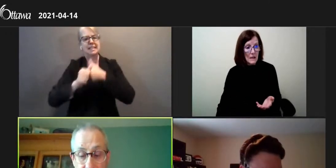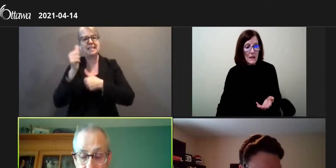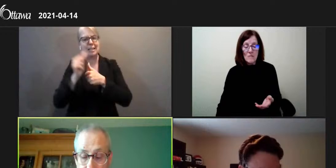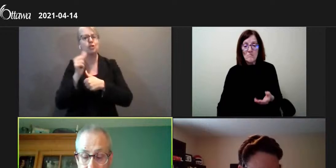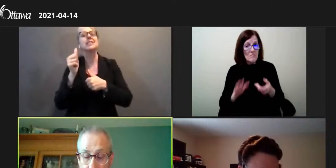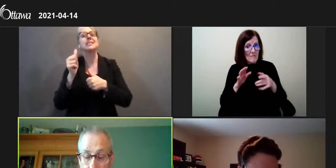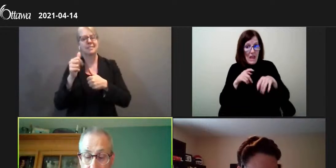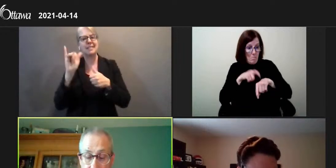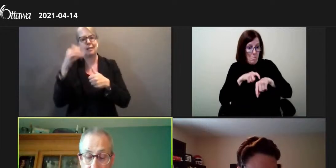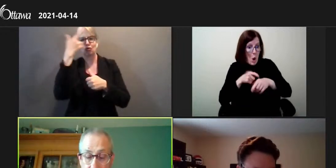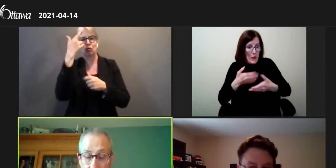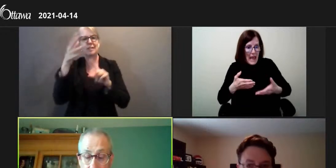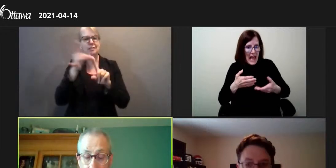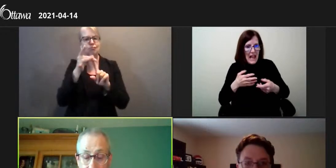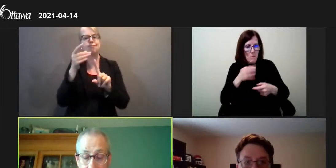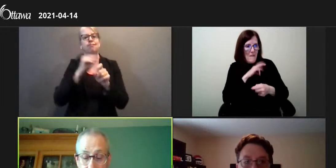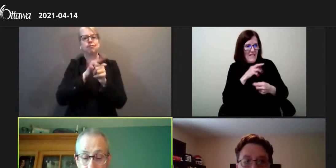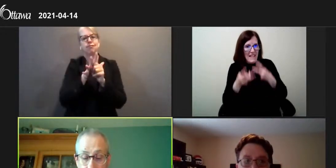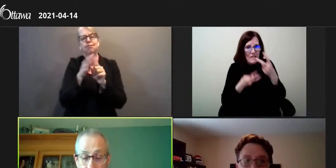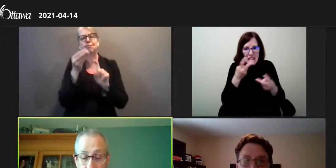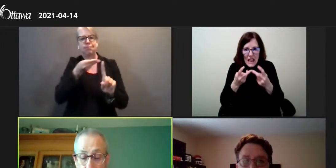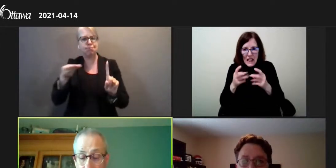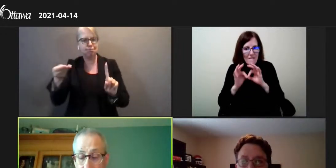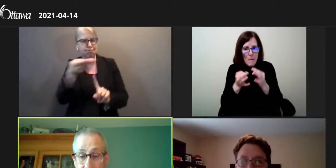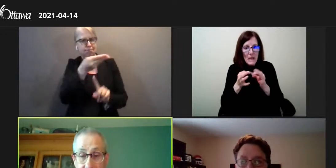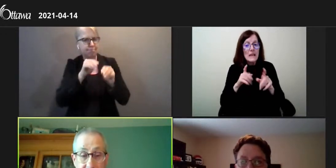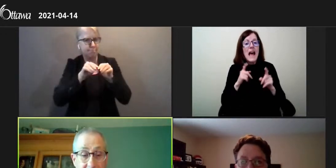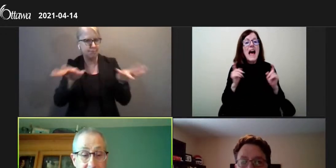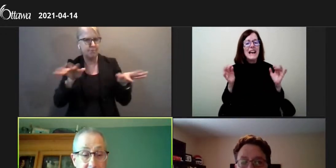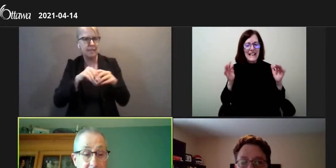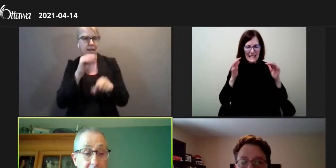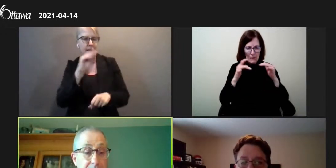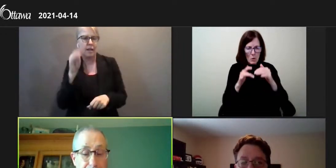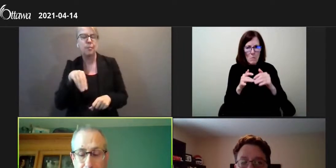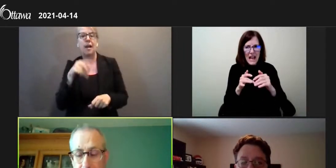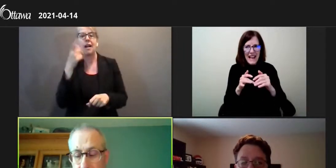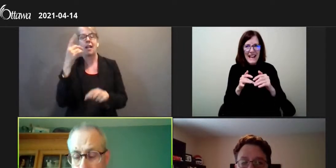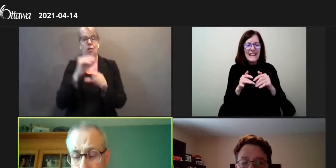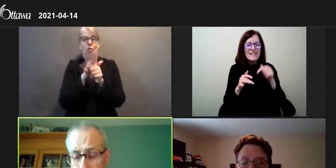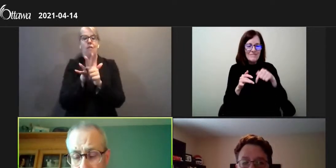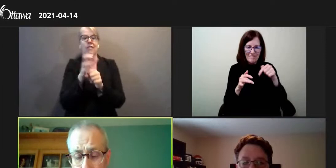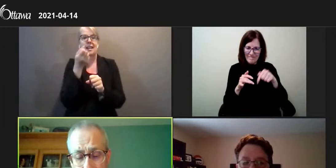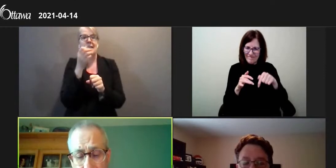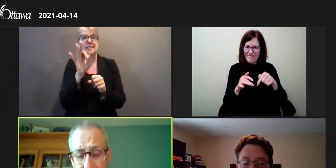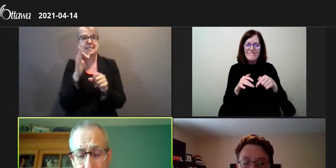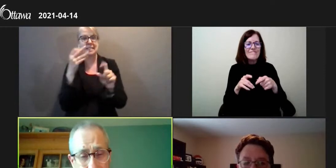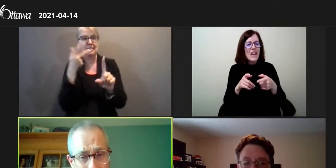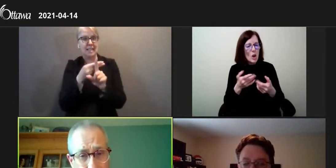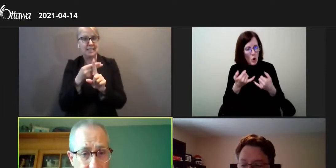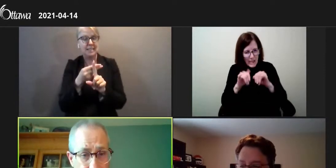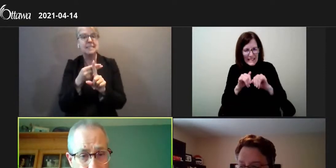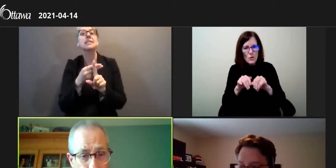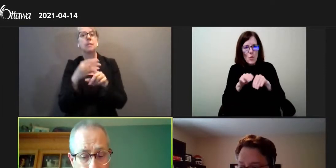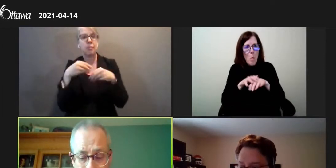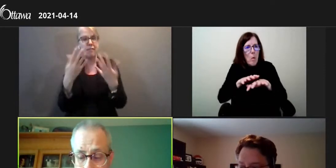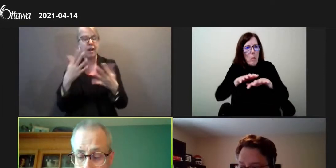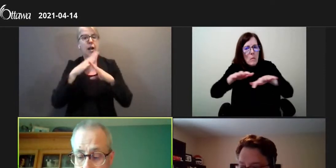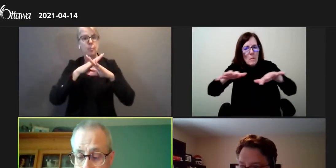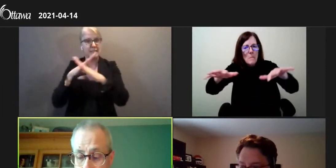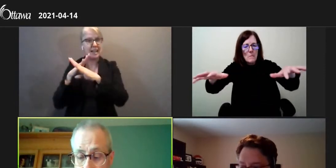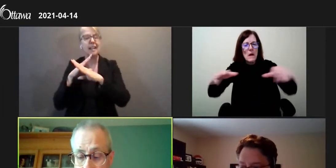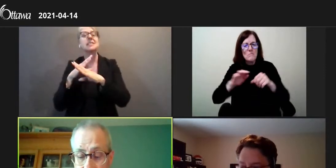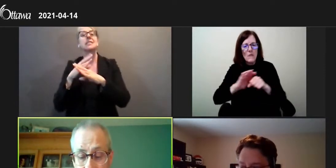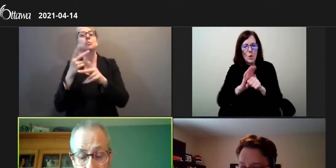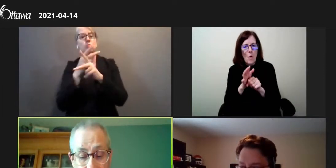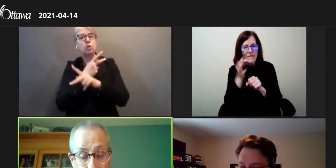the further spread of COVID in Ottawa. The COVID-19 vaccine provides protection from severe illness and